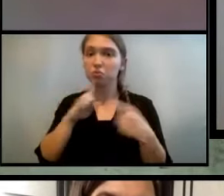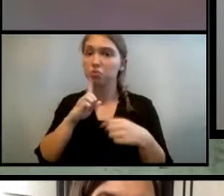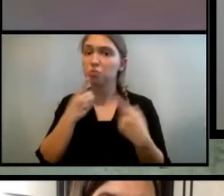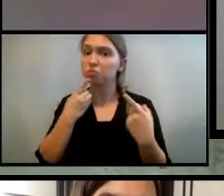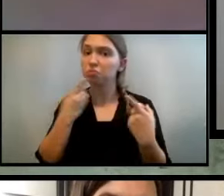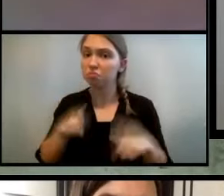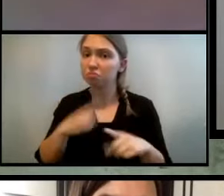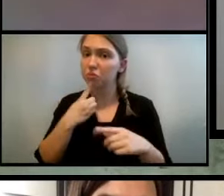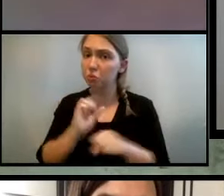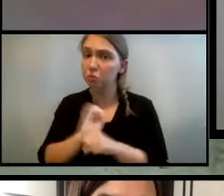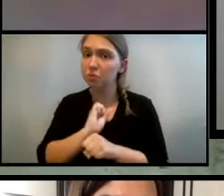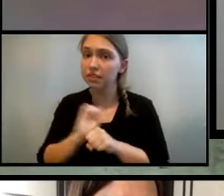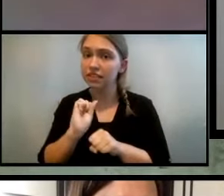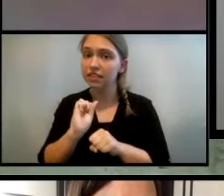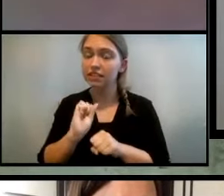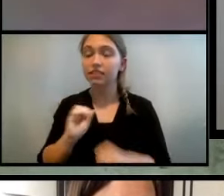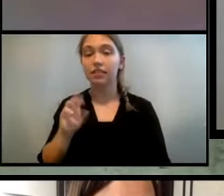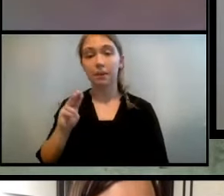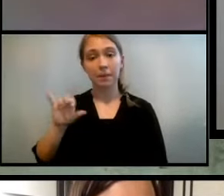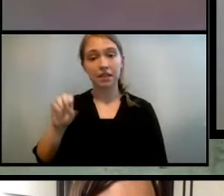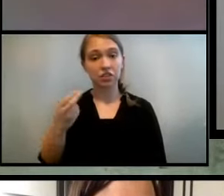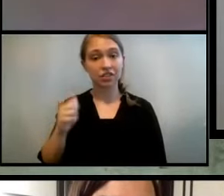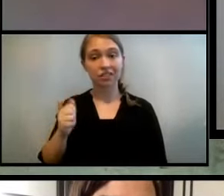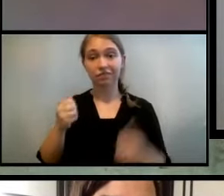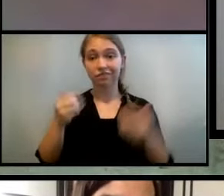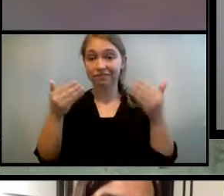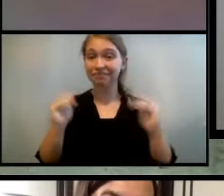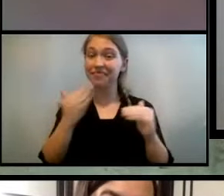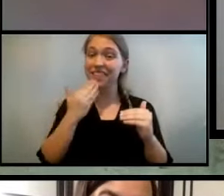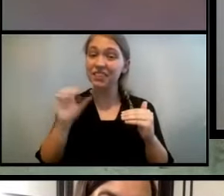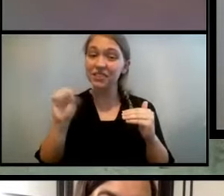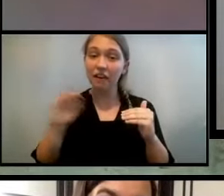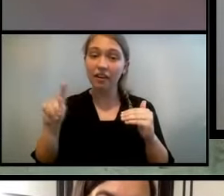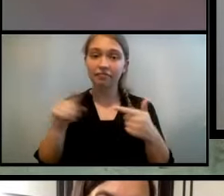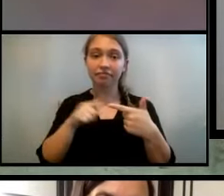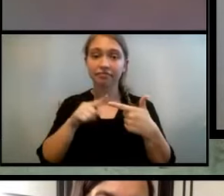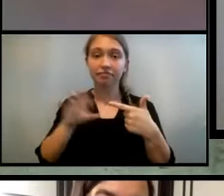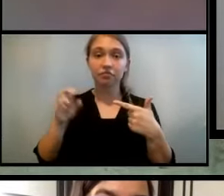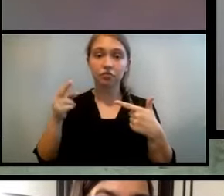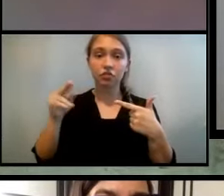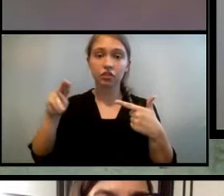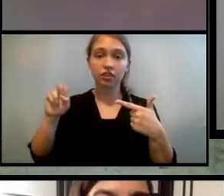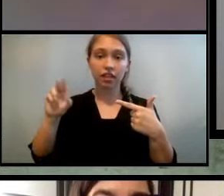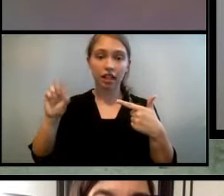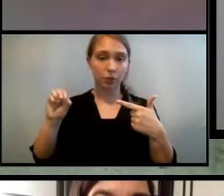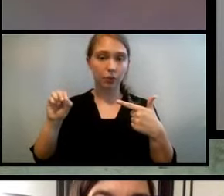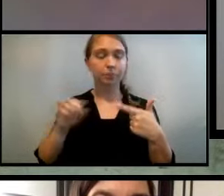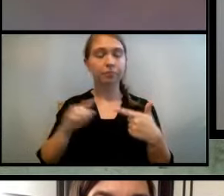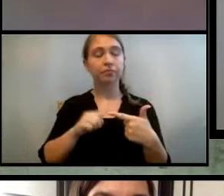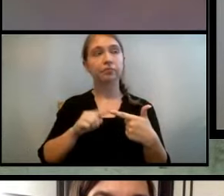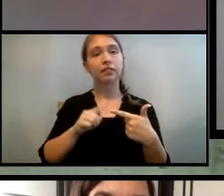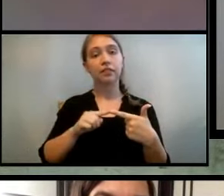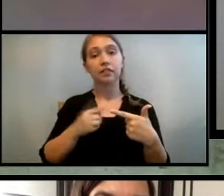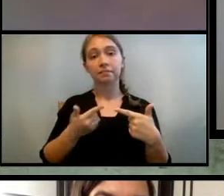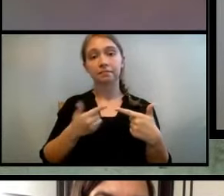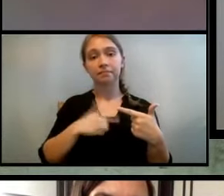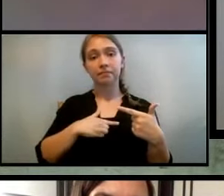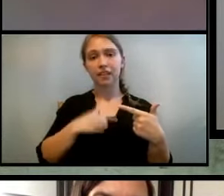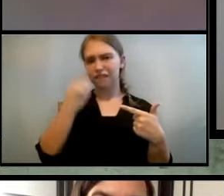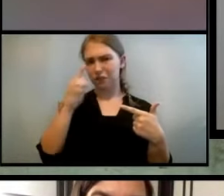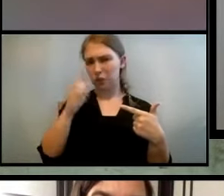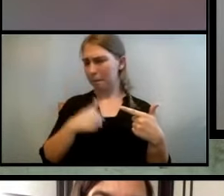Thank you, Scott. Chinelo. Well, for me, editing, it was a bit of a